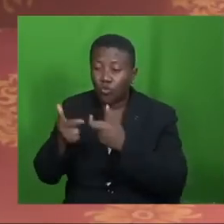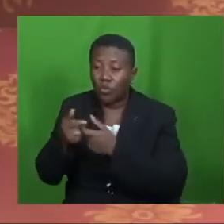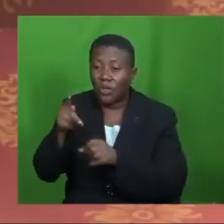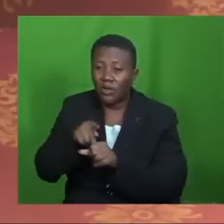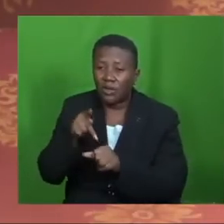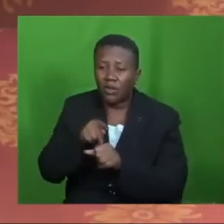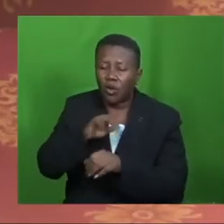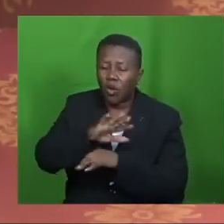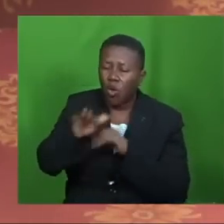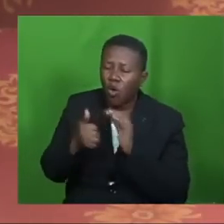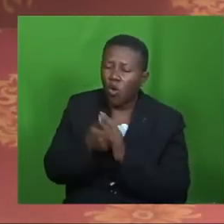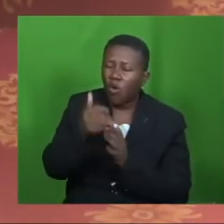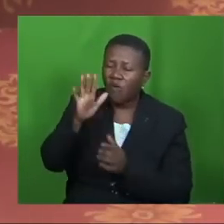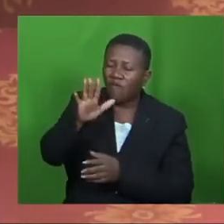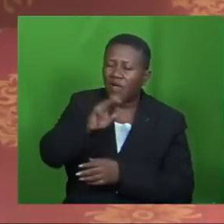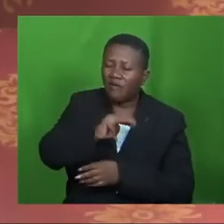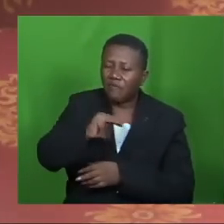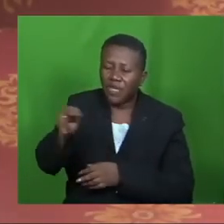to